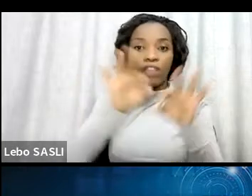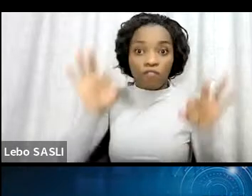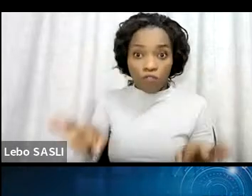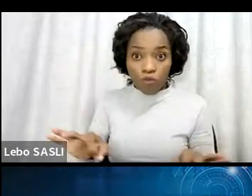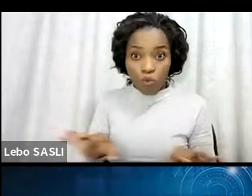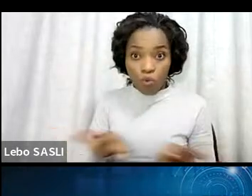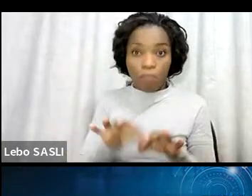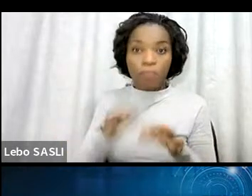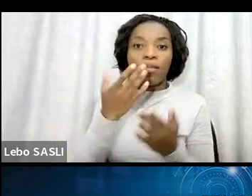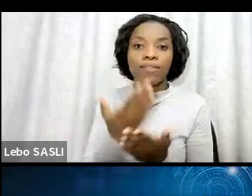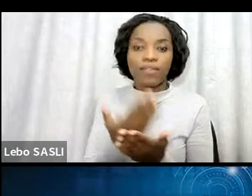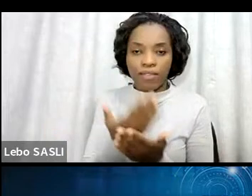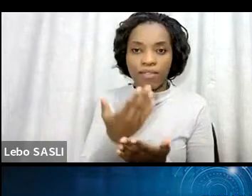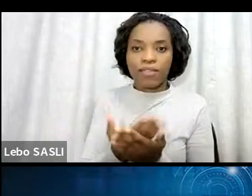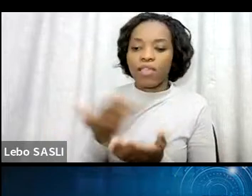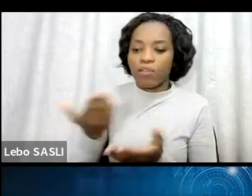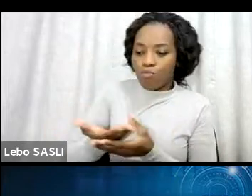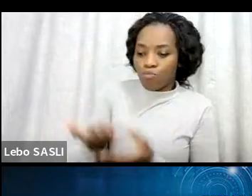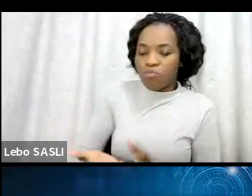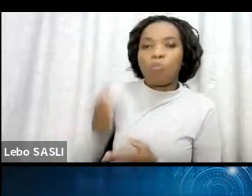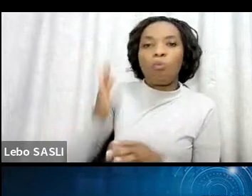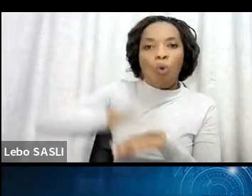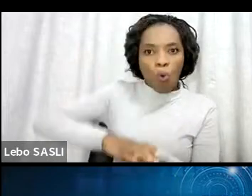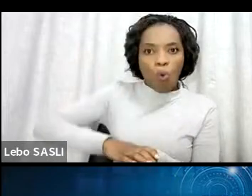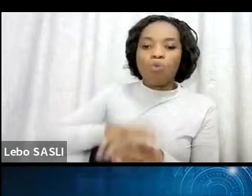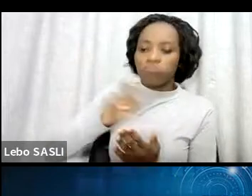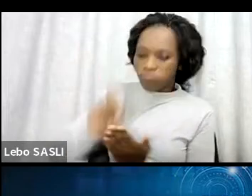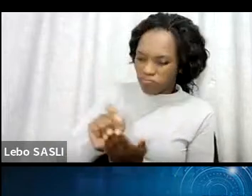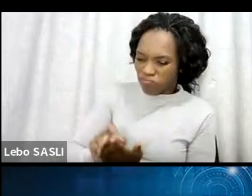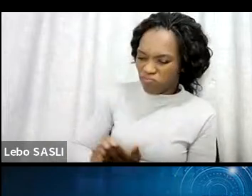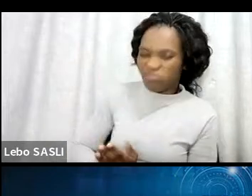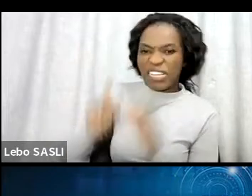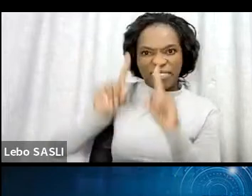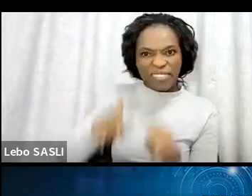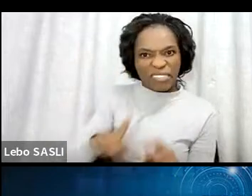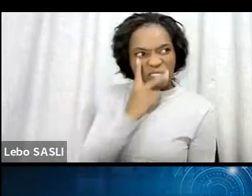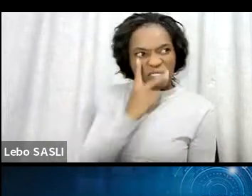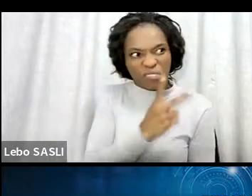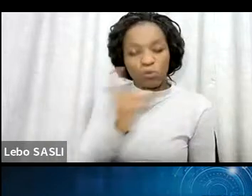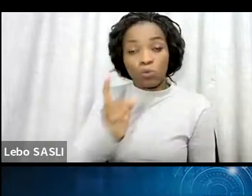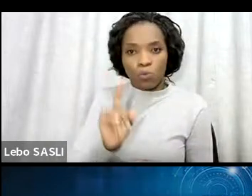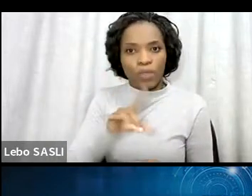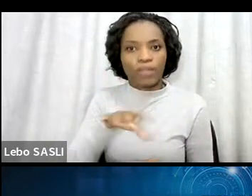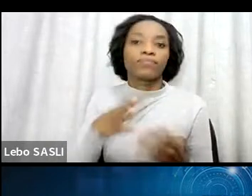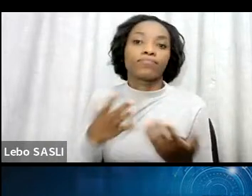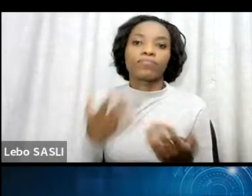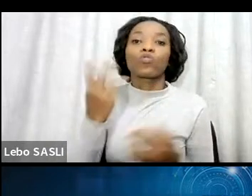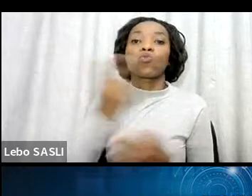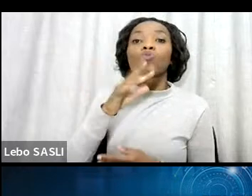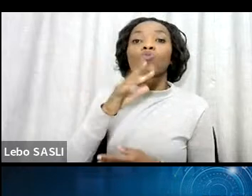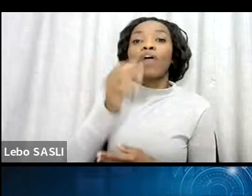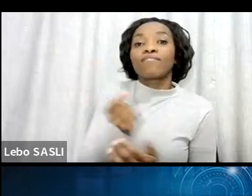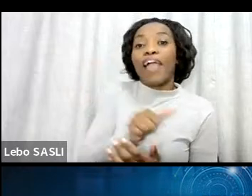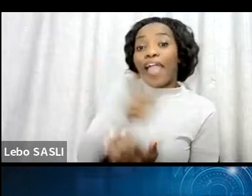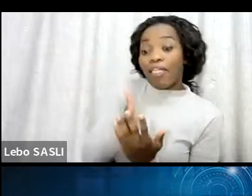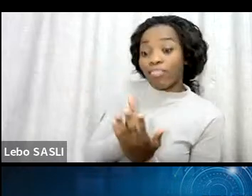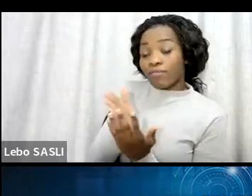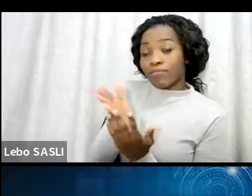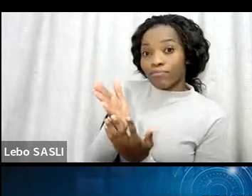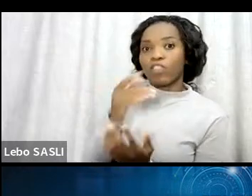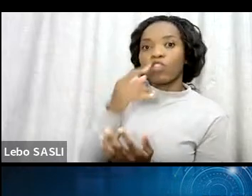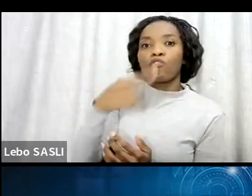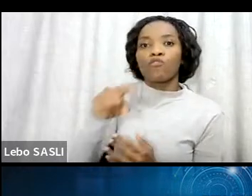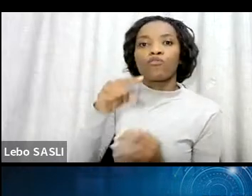an opportunity to provide further details. And we also then have an additional channel in terms of our